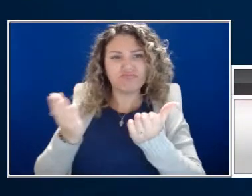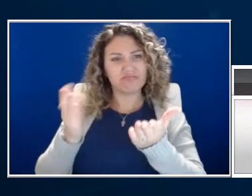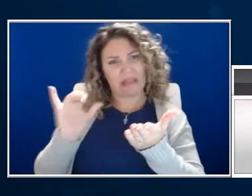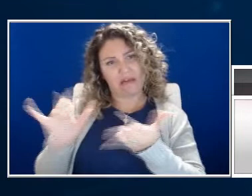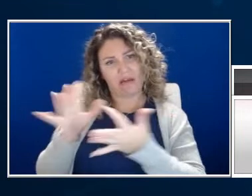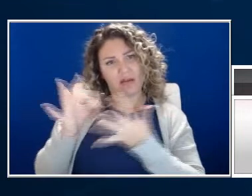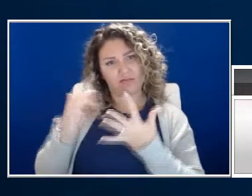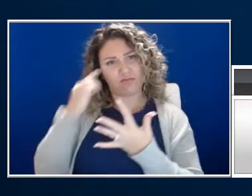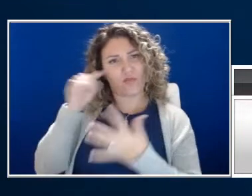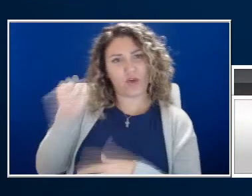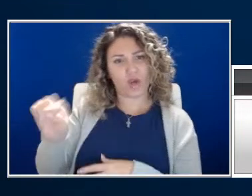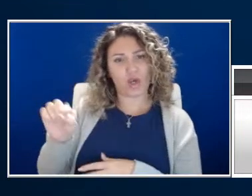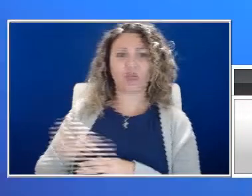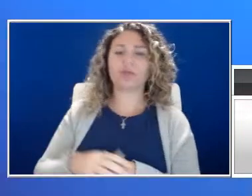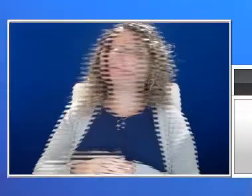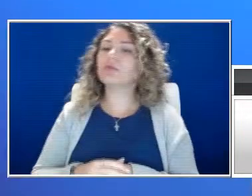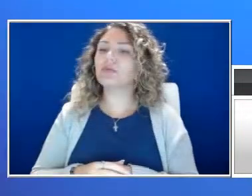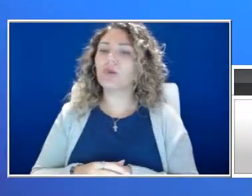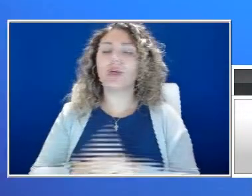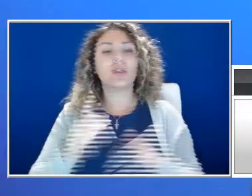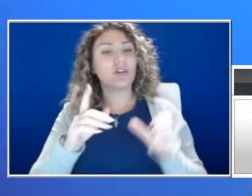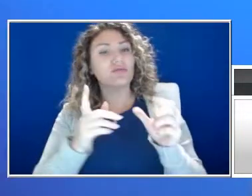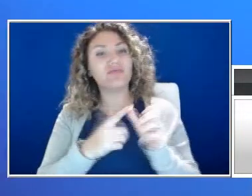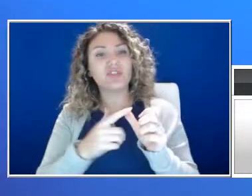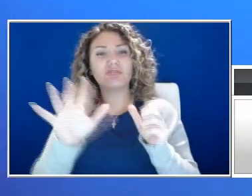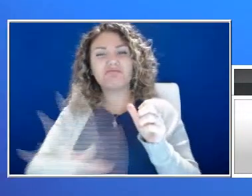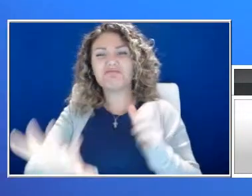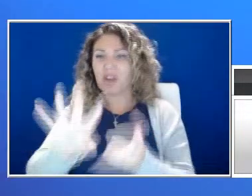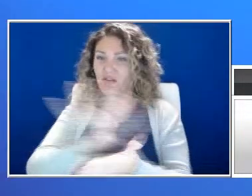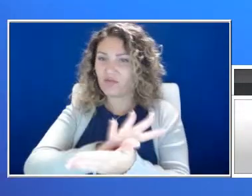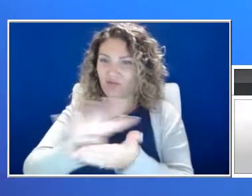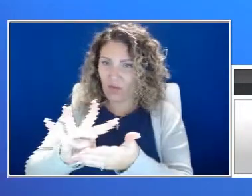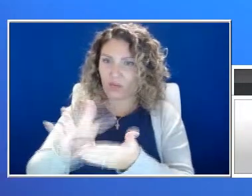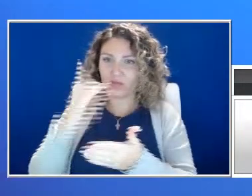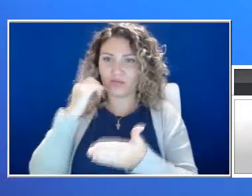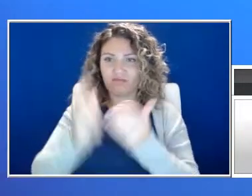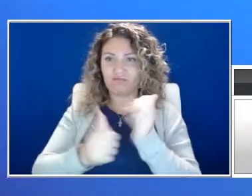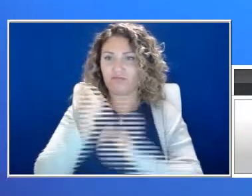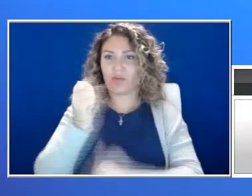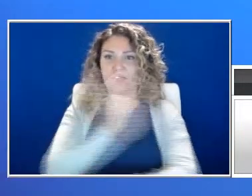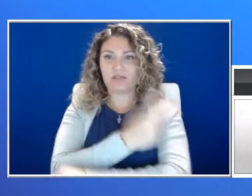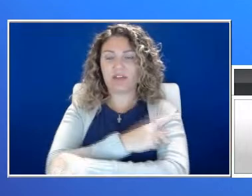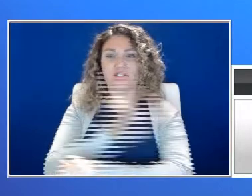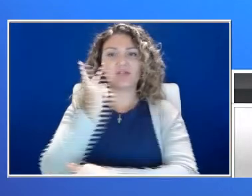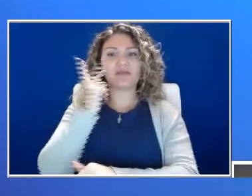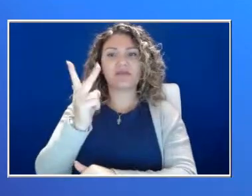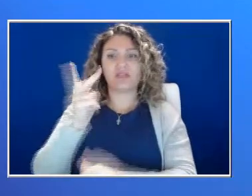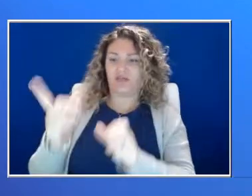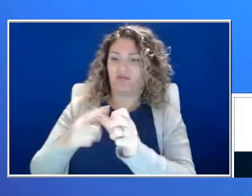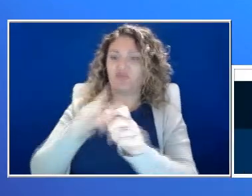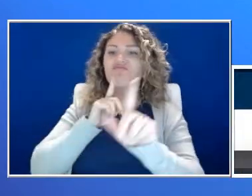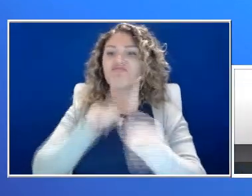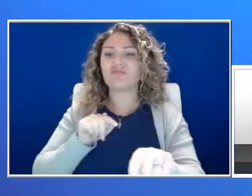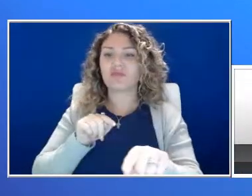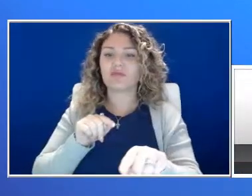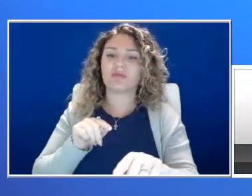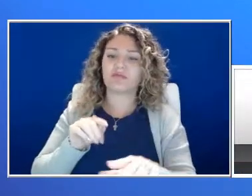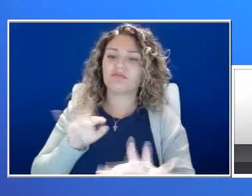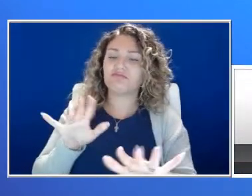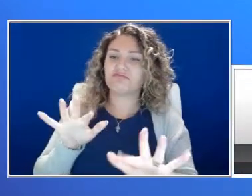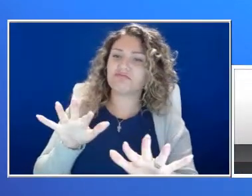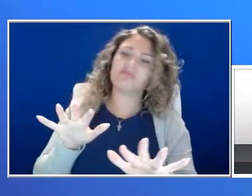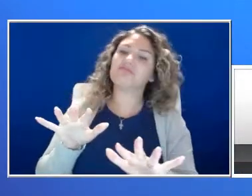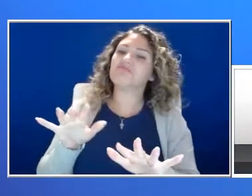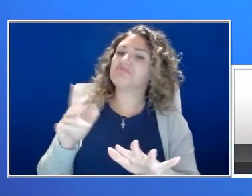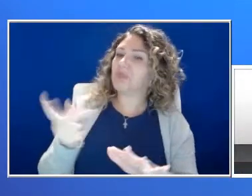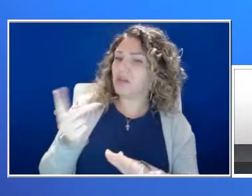her? So first, it takes like about 4 weeks, for most of the patient to start seeing the first response. However, as Dr. McGurk and we know